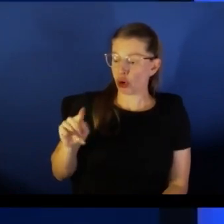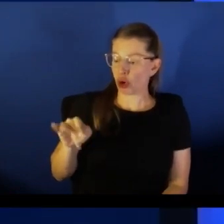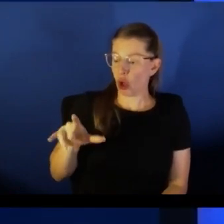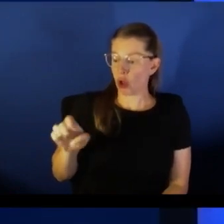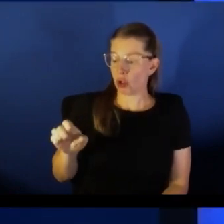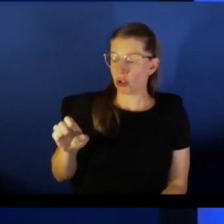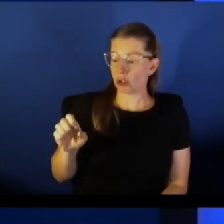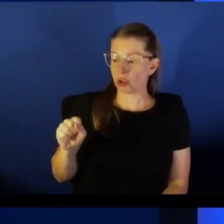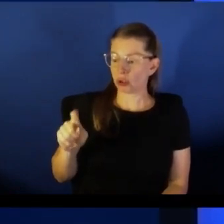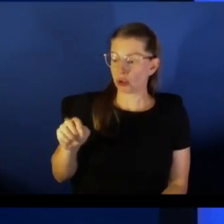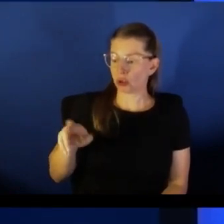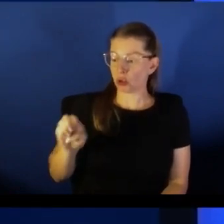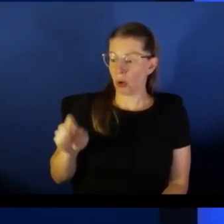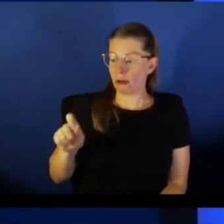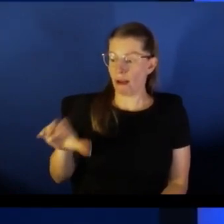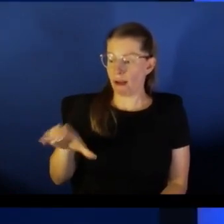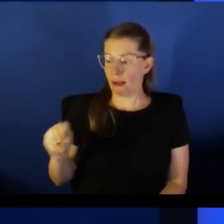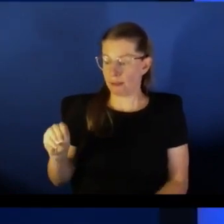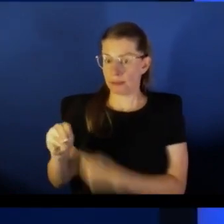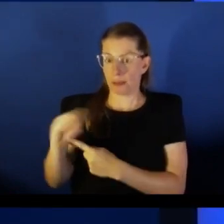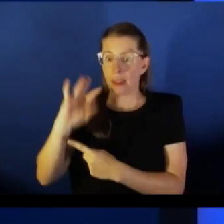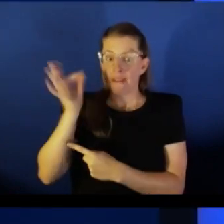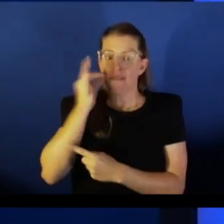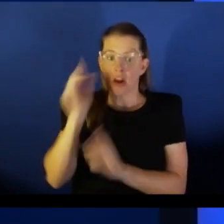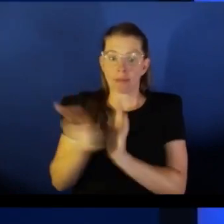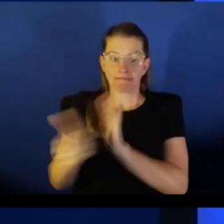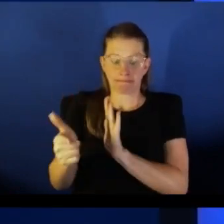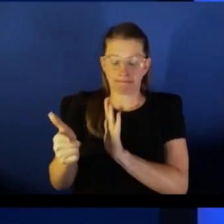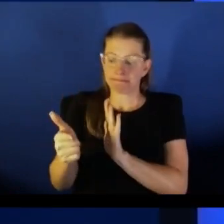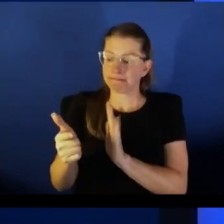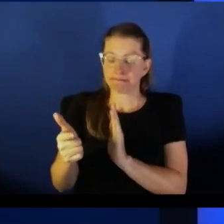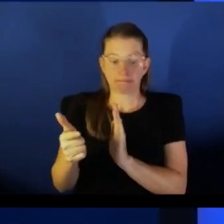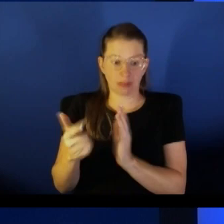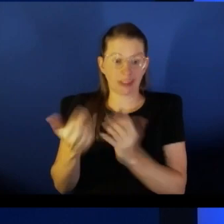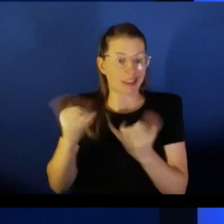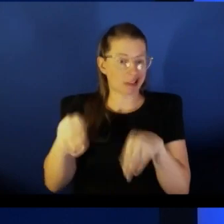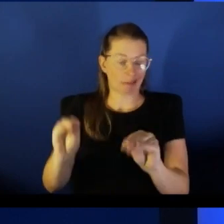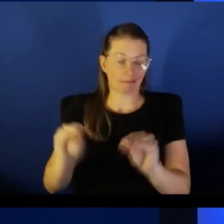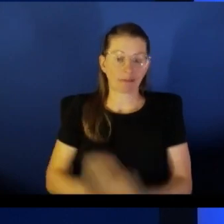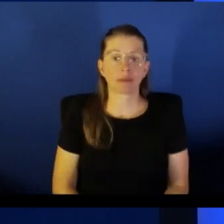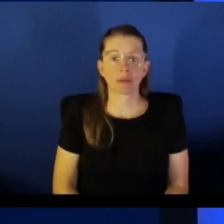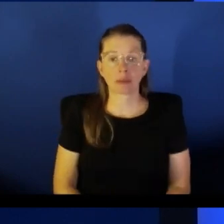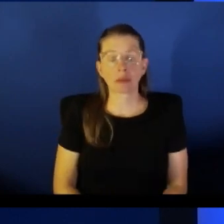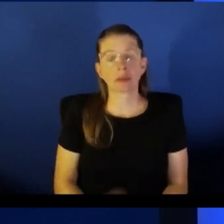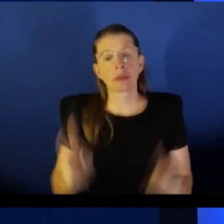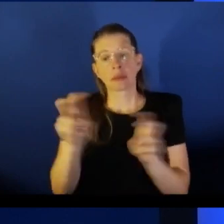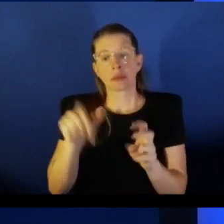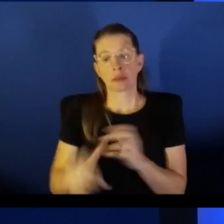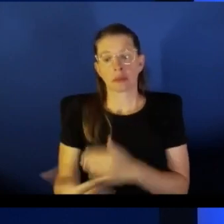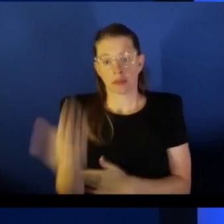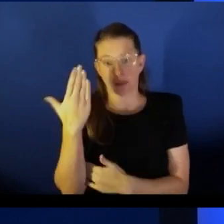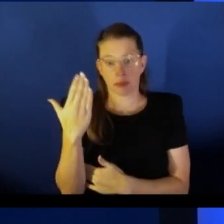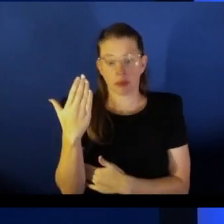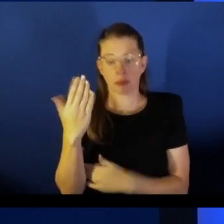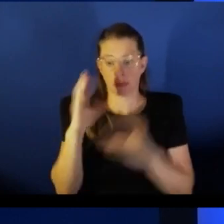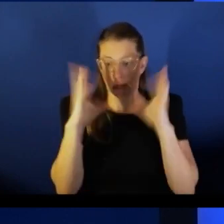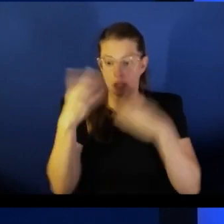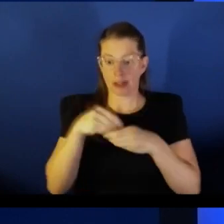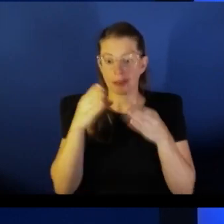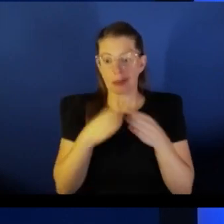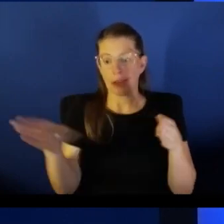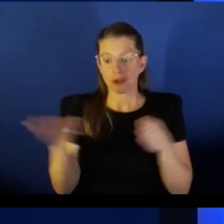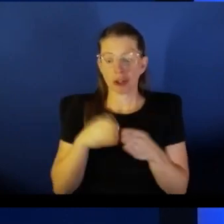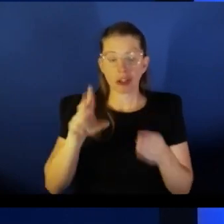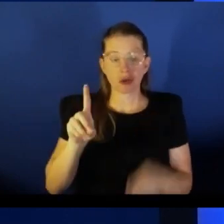of these turtles being federally banned. In our topic this morning, autism spectrum disorder. We're seeing more and more